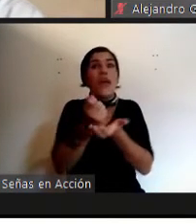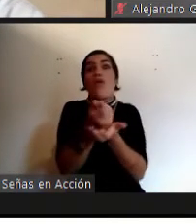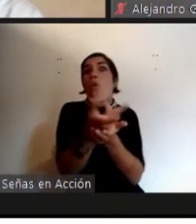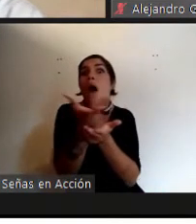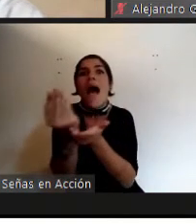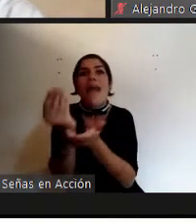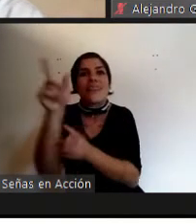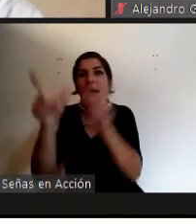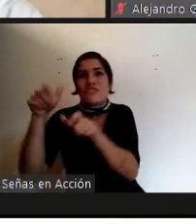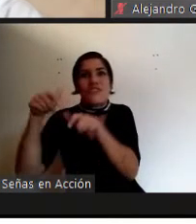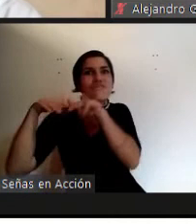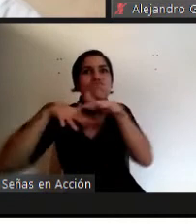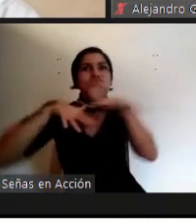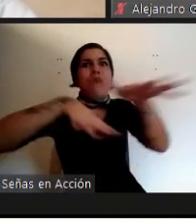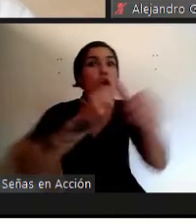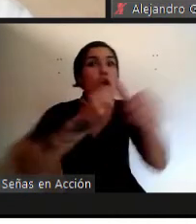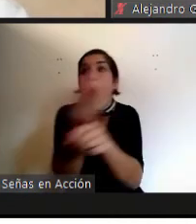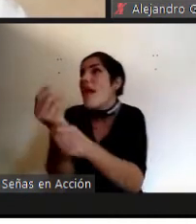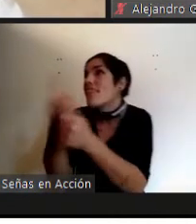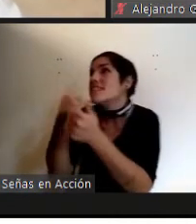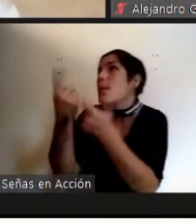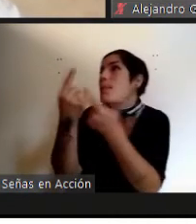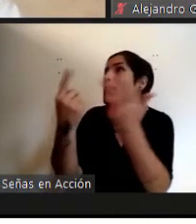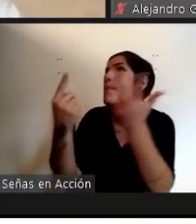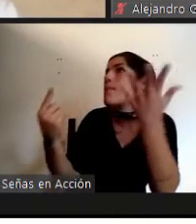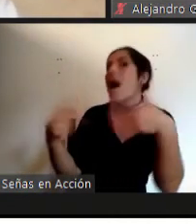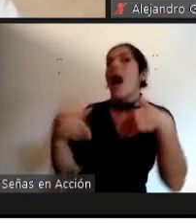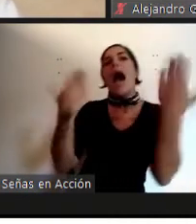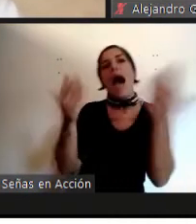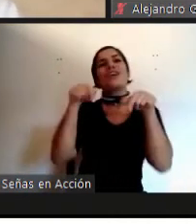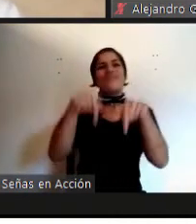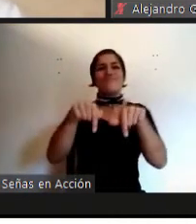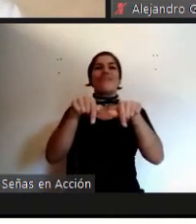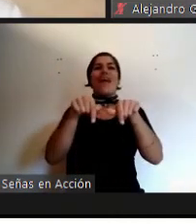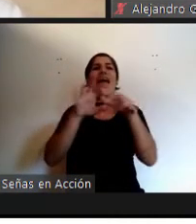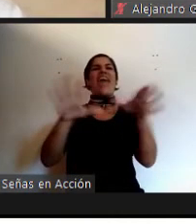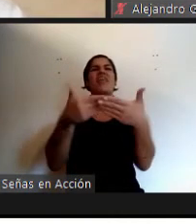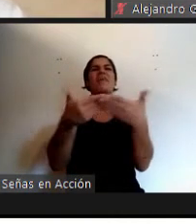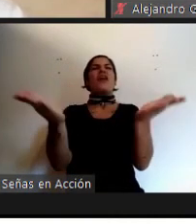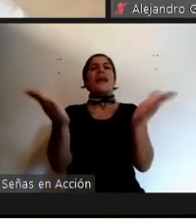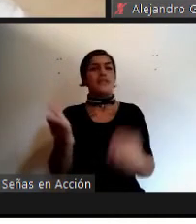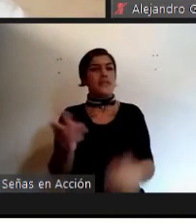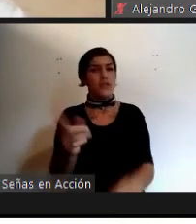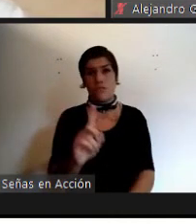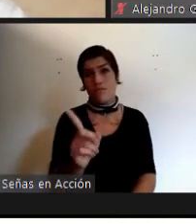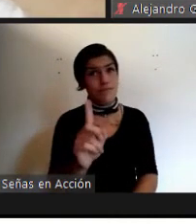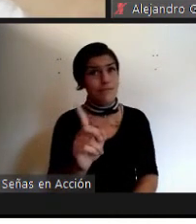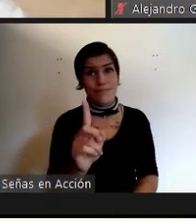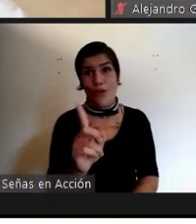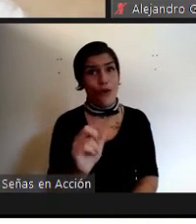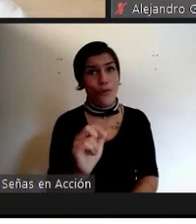number of visitors meant democratization. It was social power.